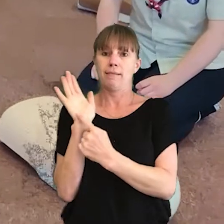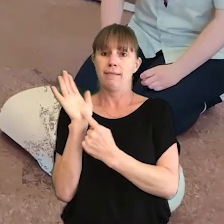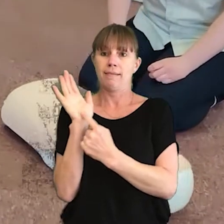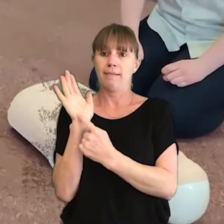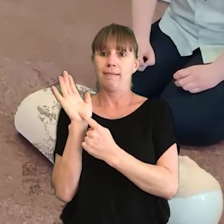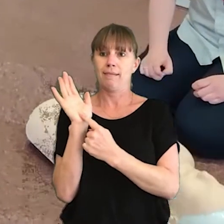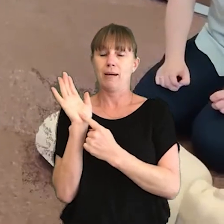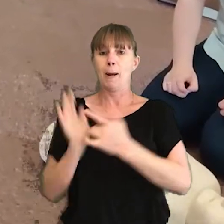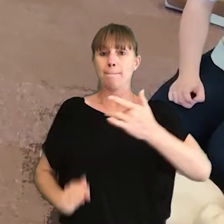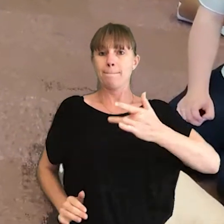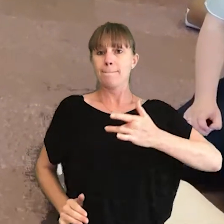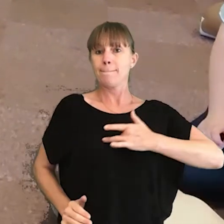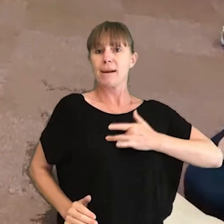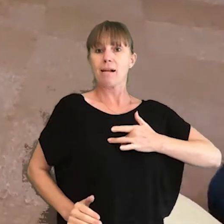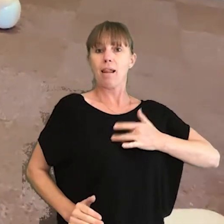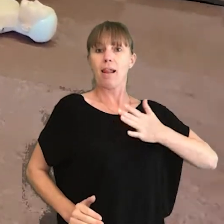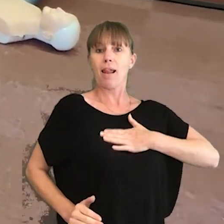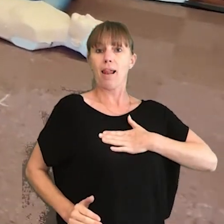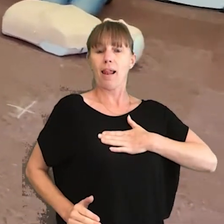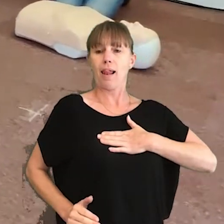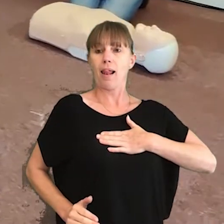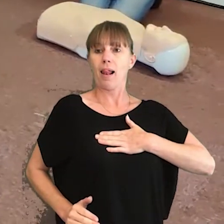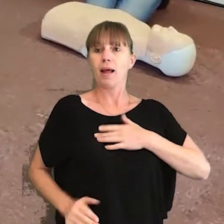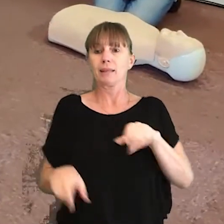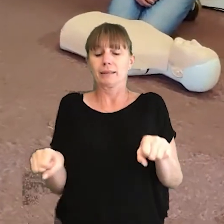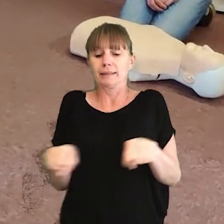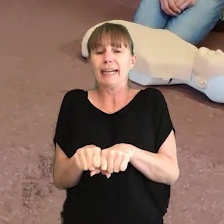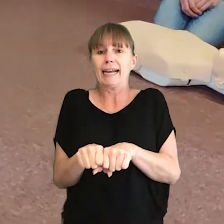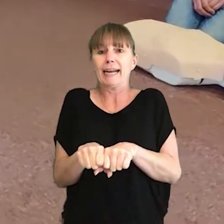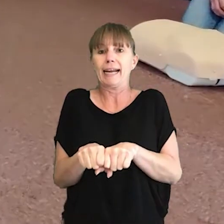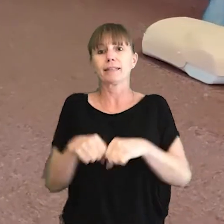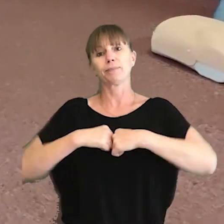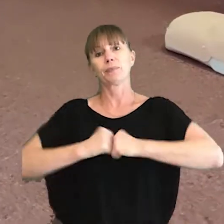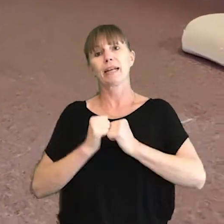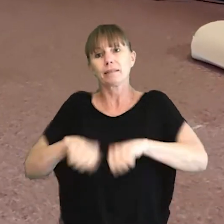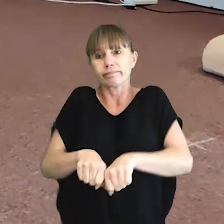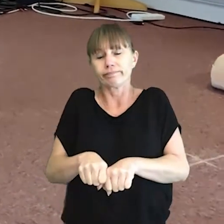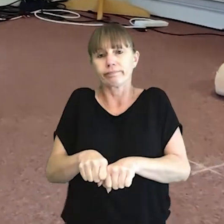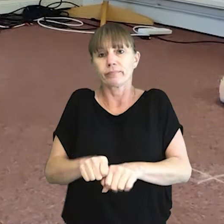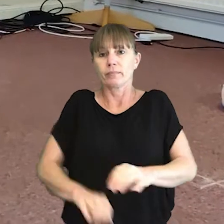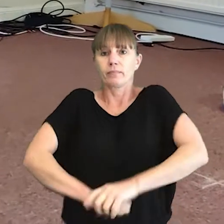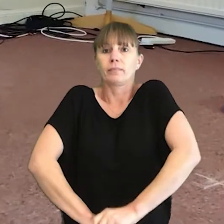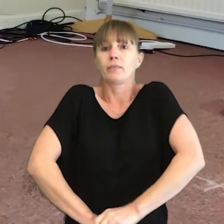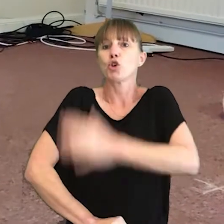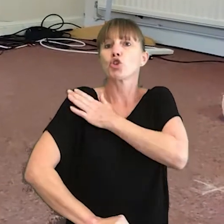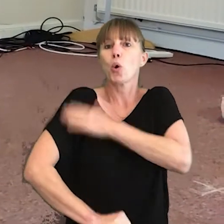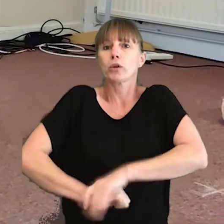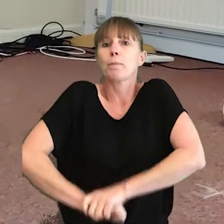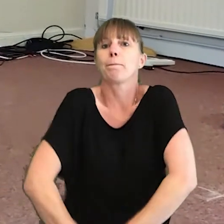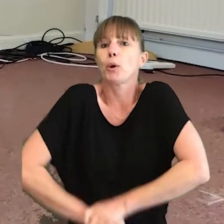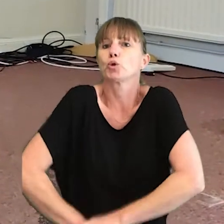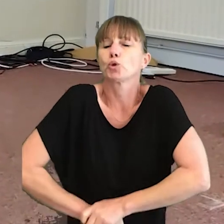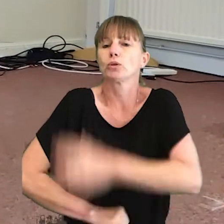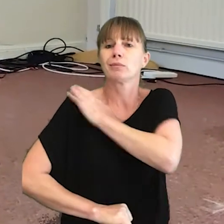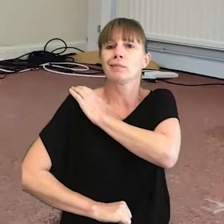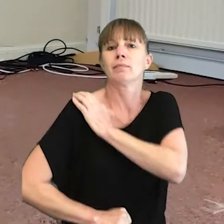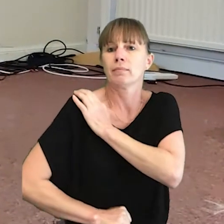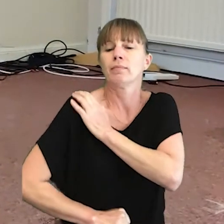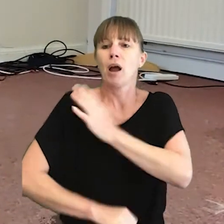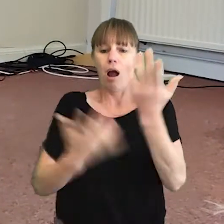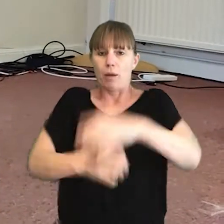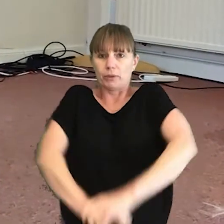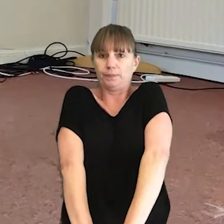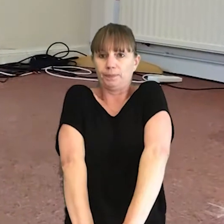It's going into the middle of the chest. Your knees are close and we're pushing from our shoulders, not our hands, because our arms are nice and